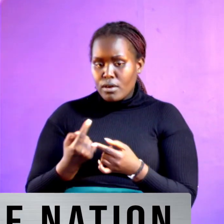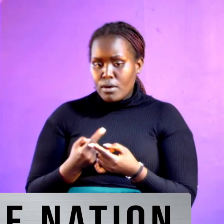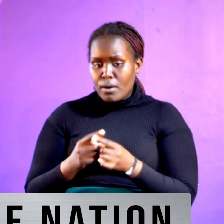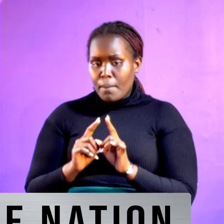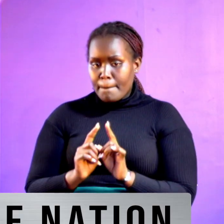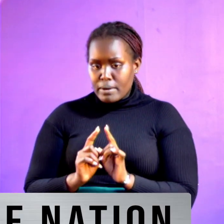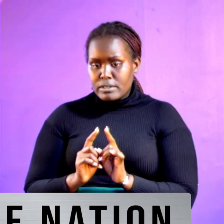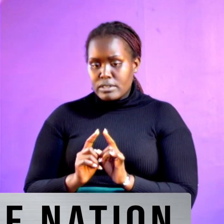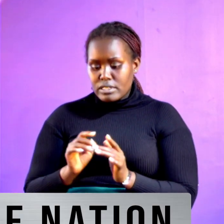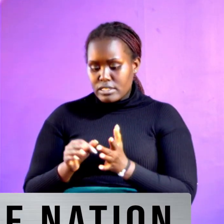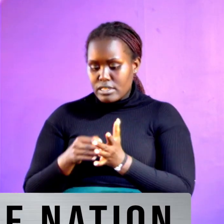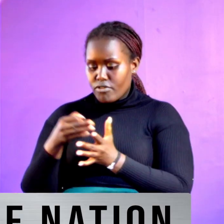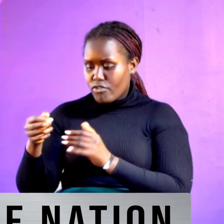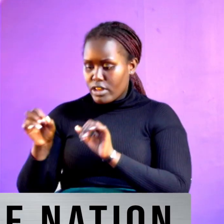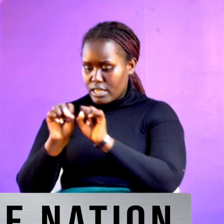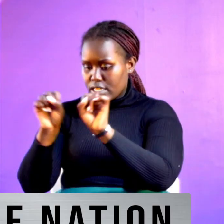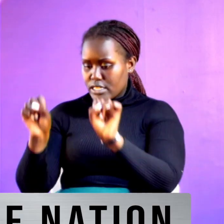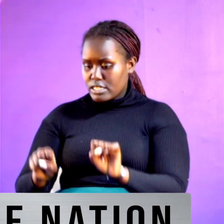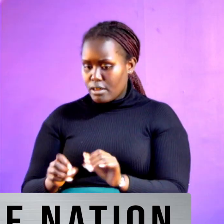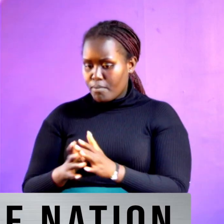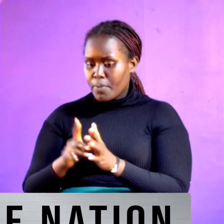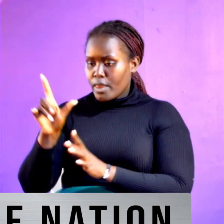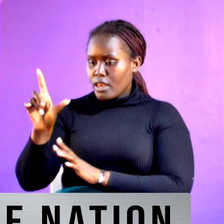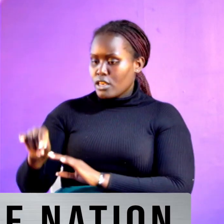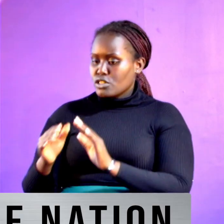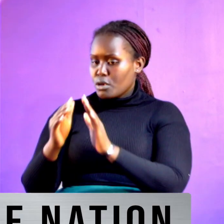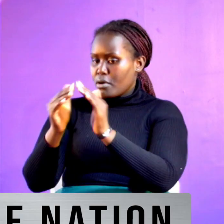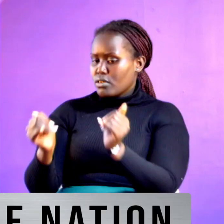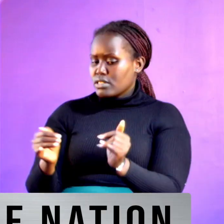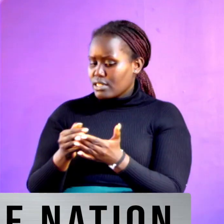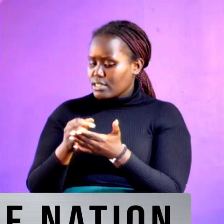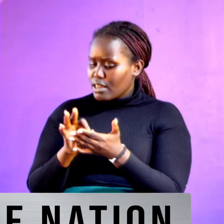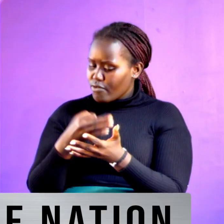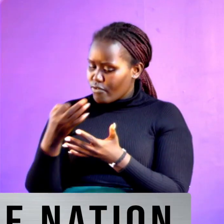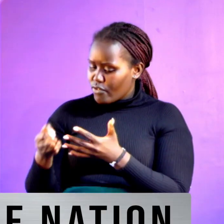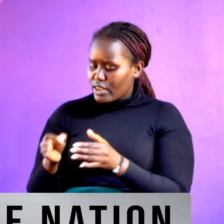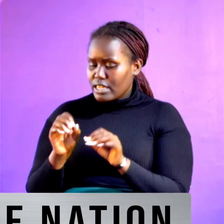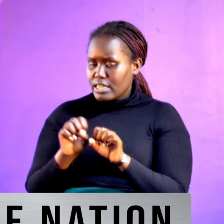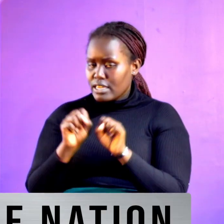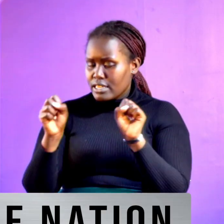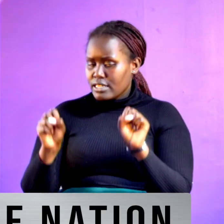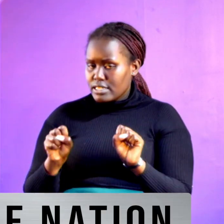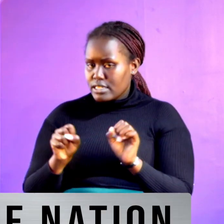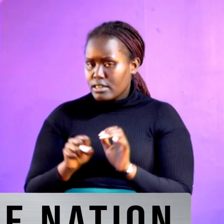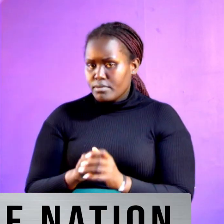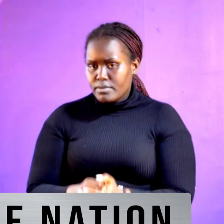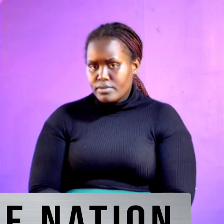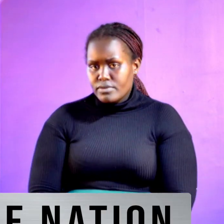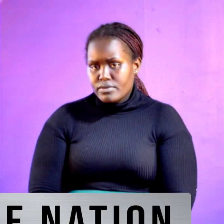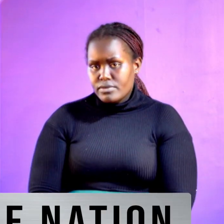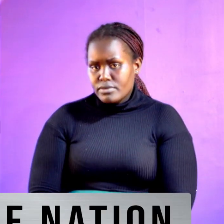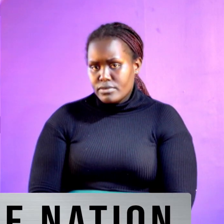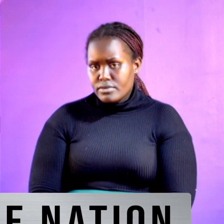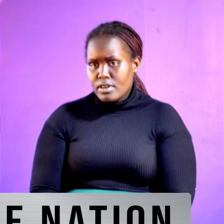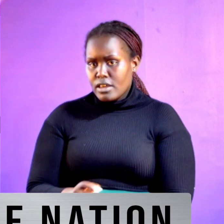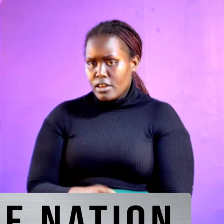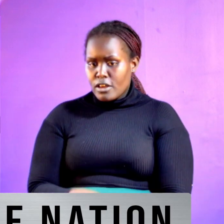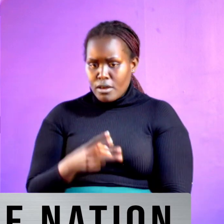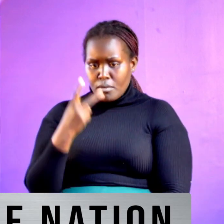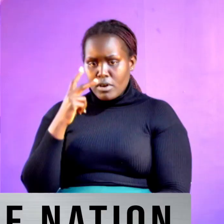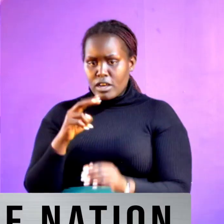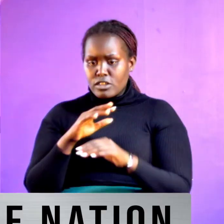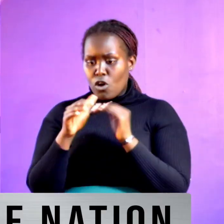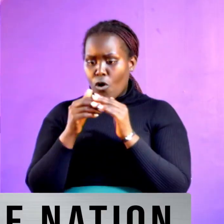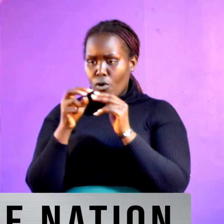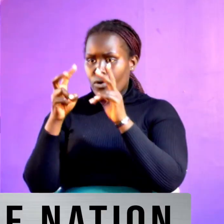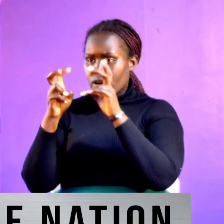a failed system. Affordable housing, it's a failed system. Okay. Majority, so it's when you look at all these issues, yes, you